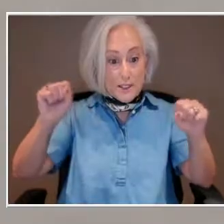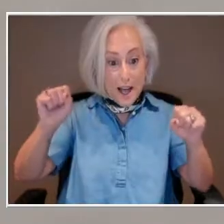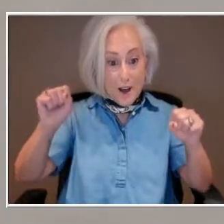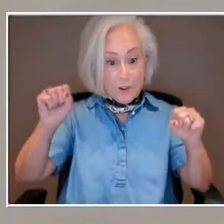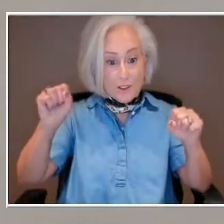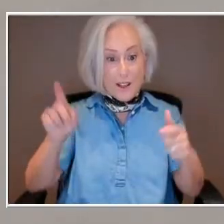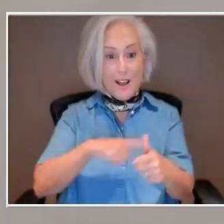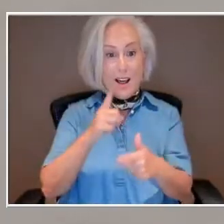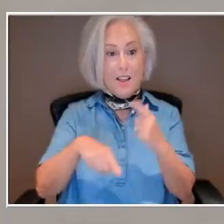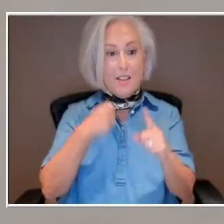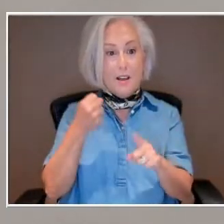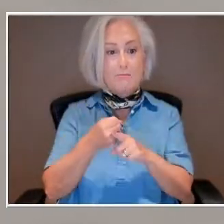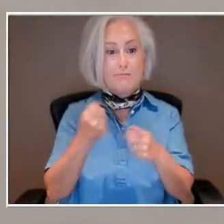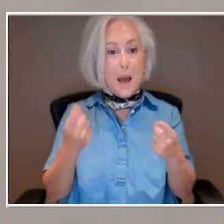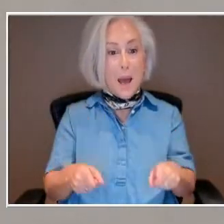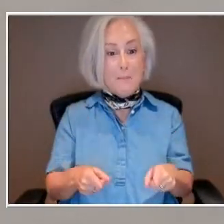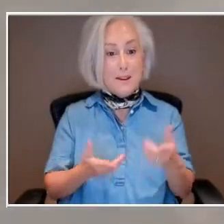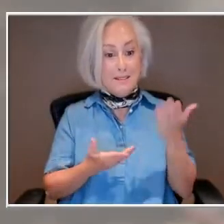this.